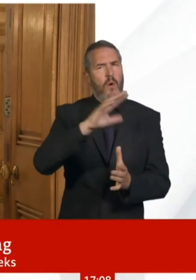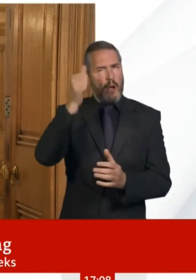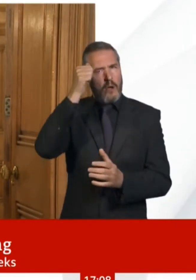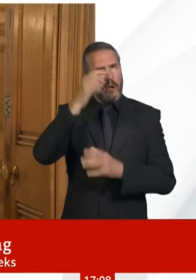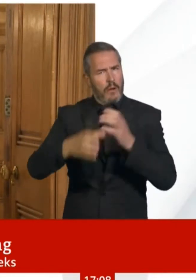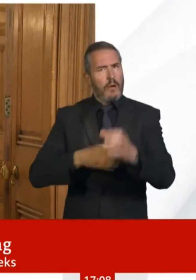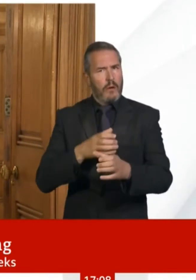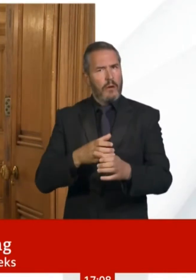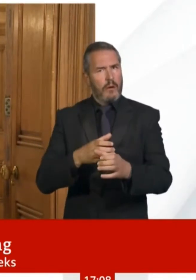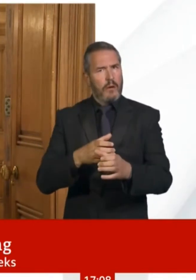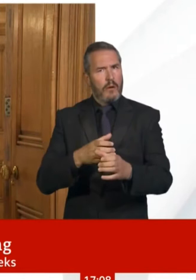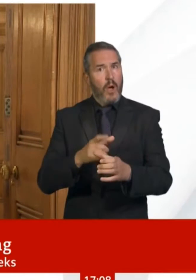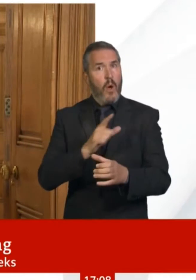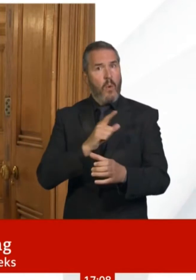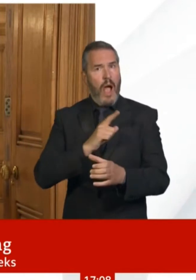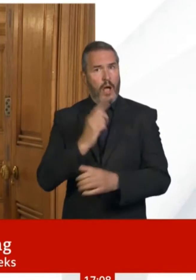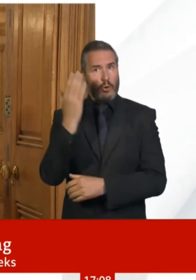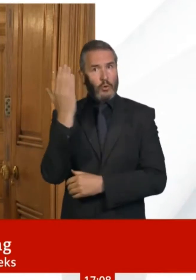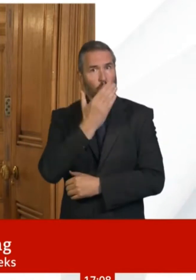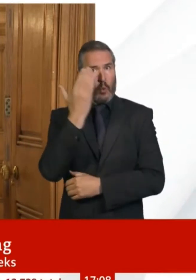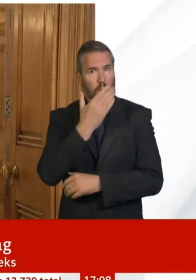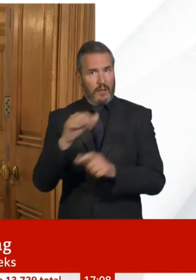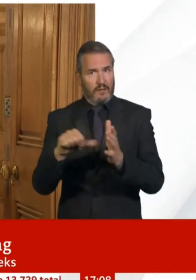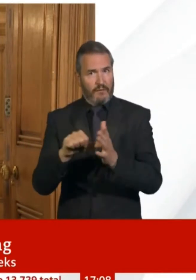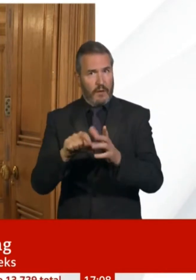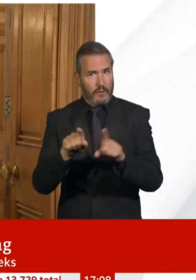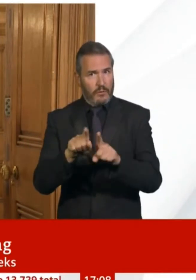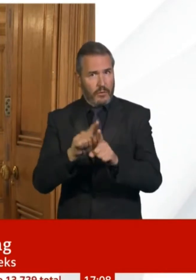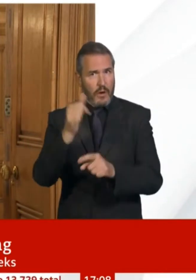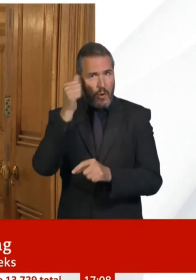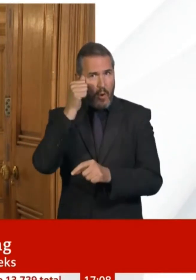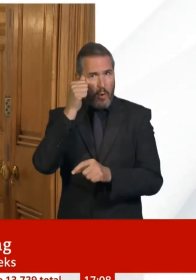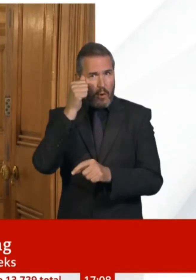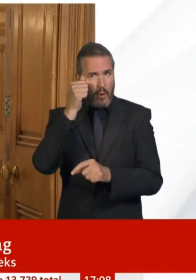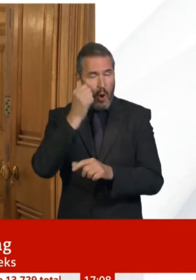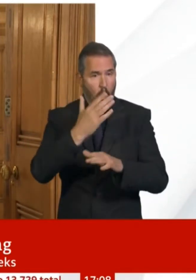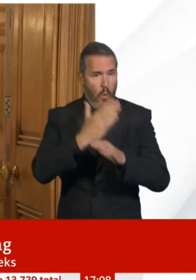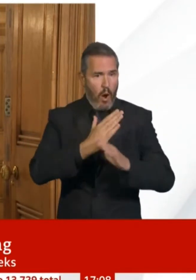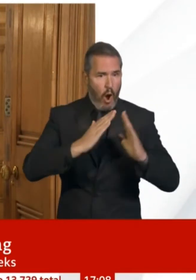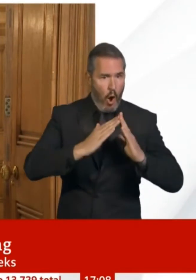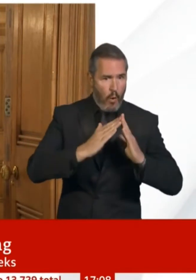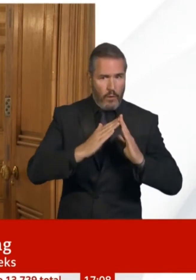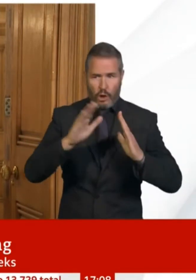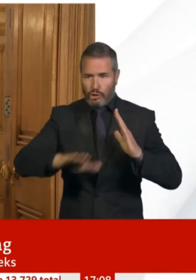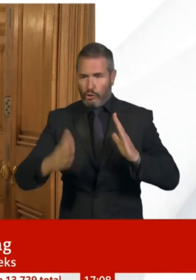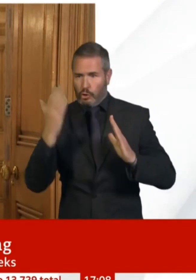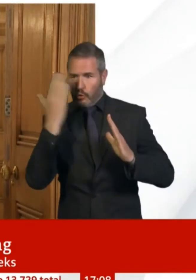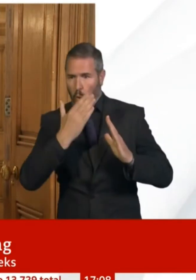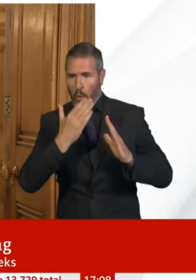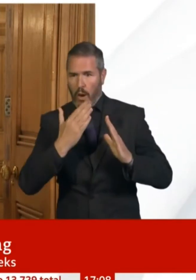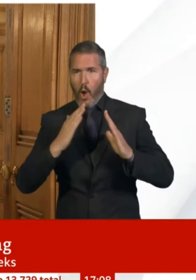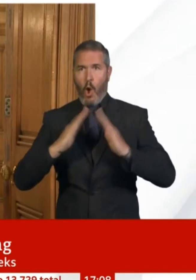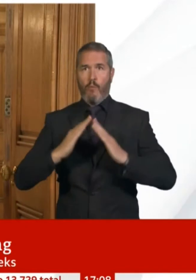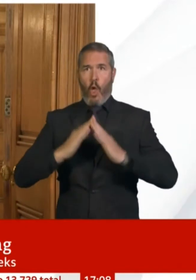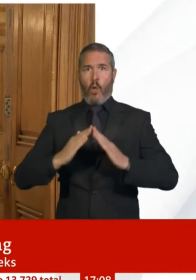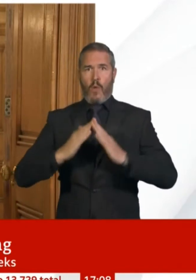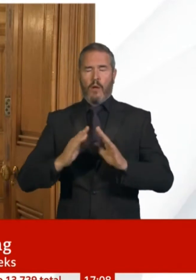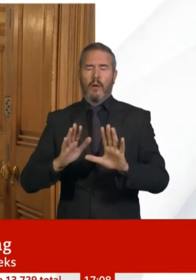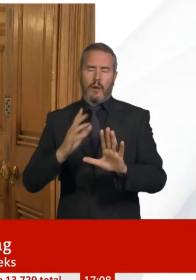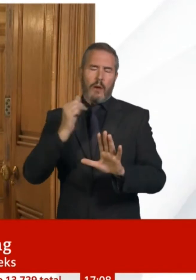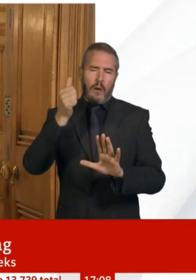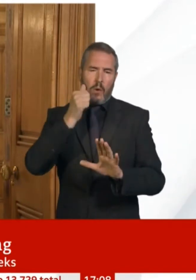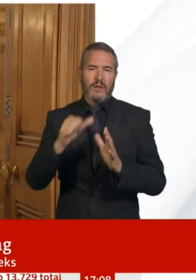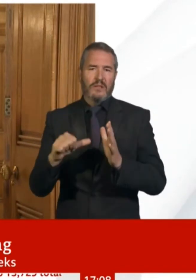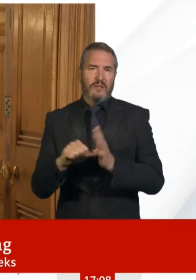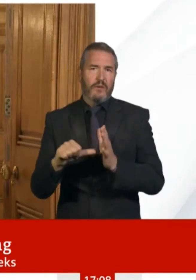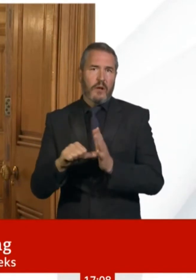Families struggling to manage homeschooling and at the same time balancing that with working from home. I know there are people very concerned